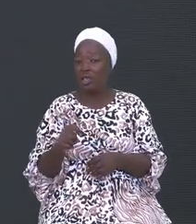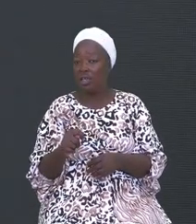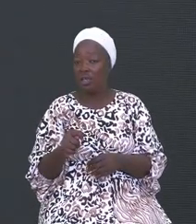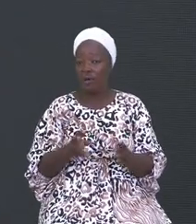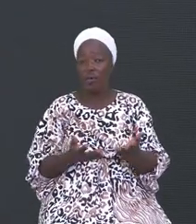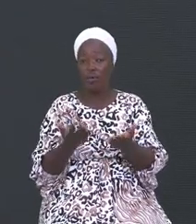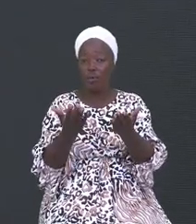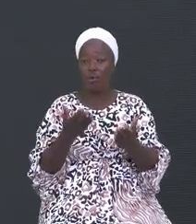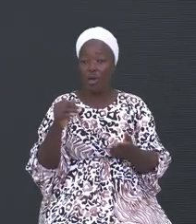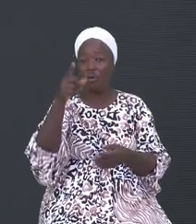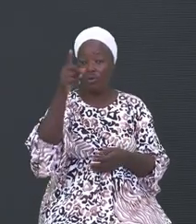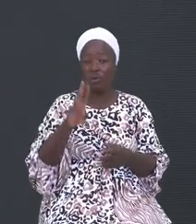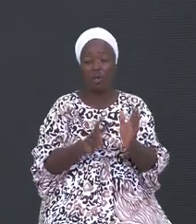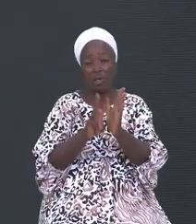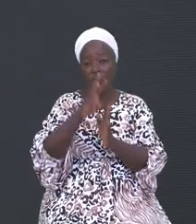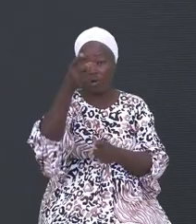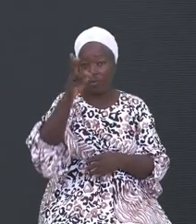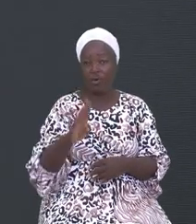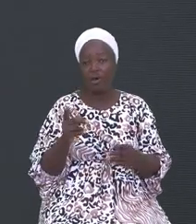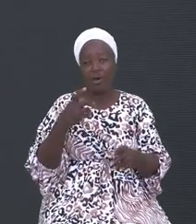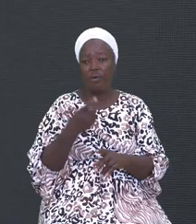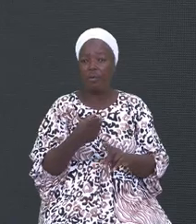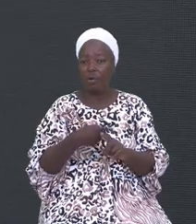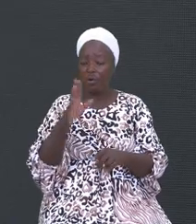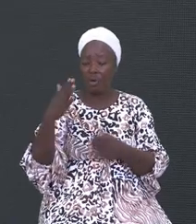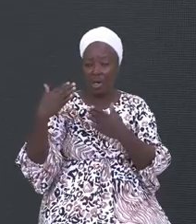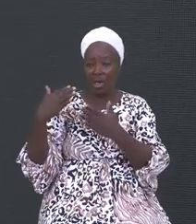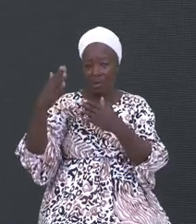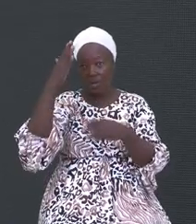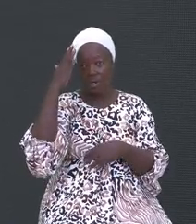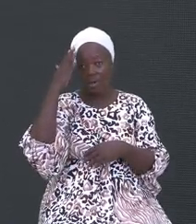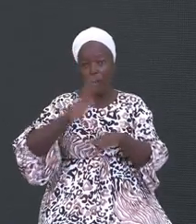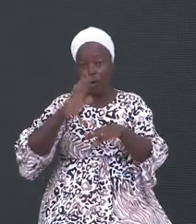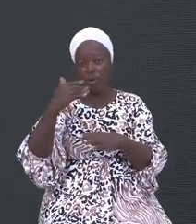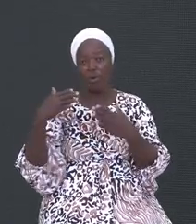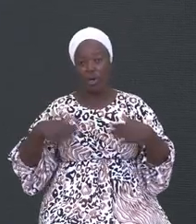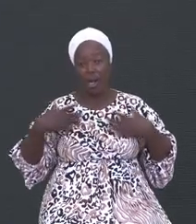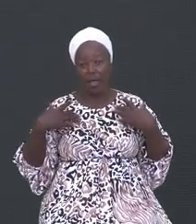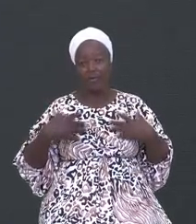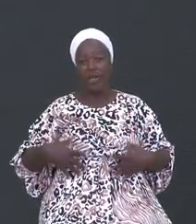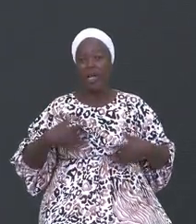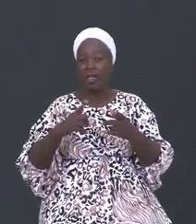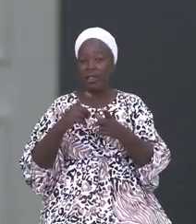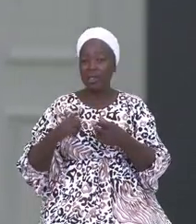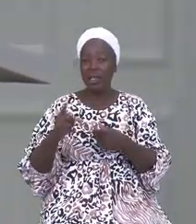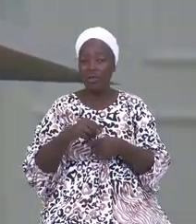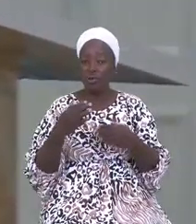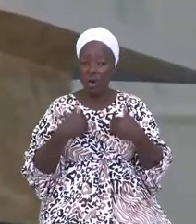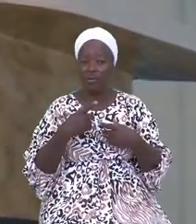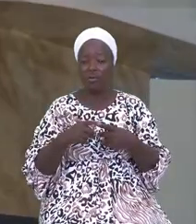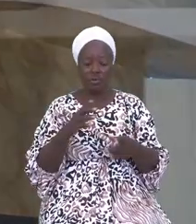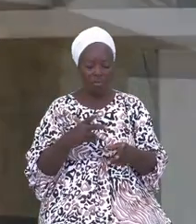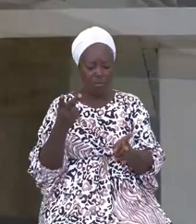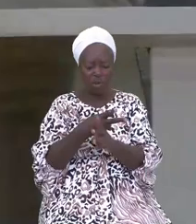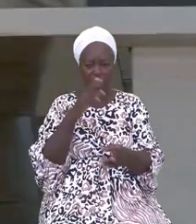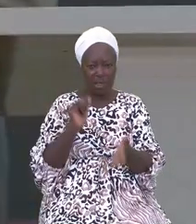you leave them and God will see your sincerity and your commitment and it will multiply by 100